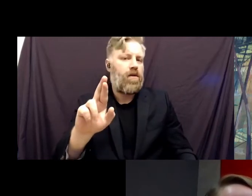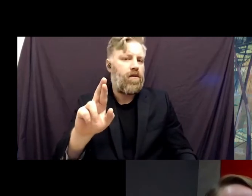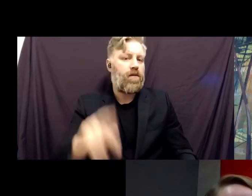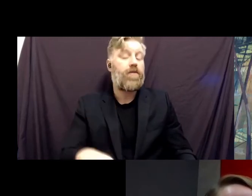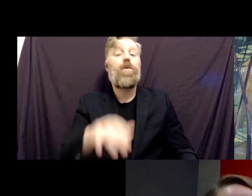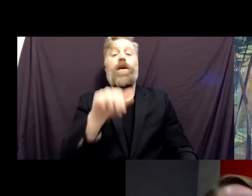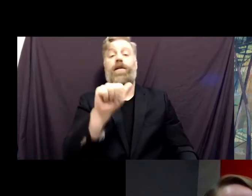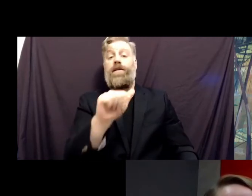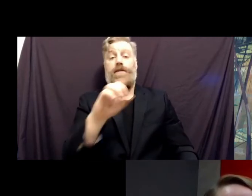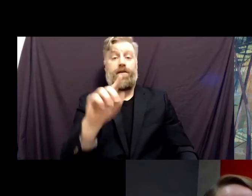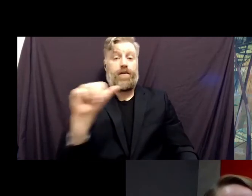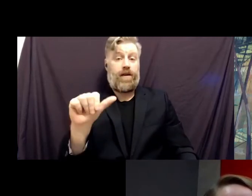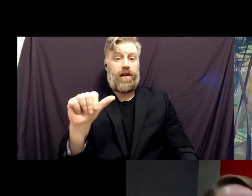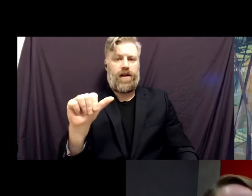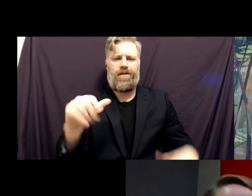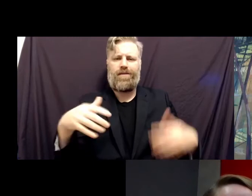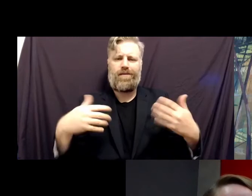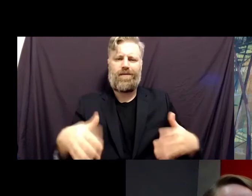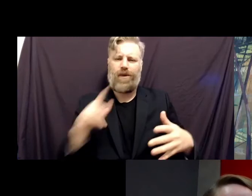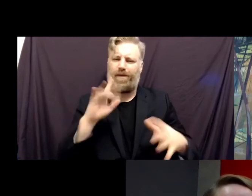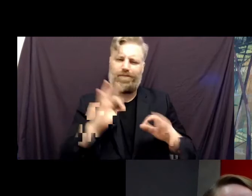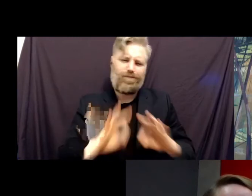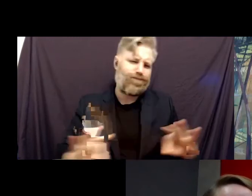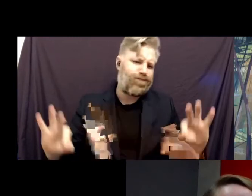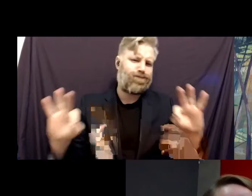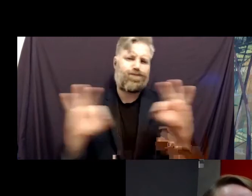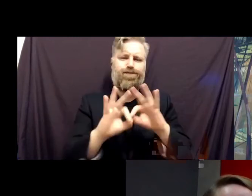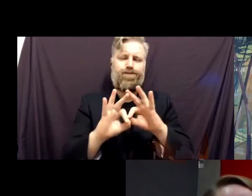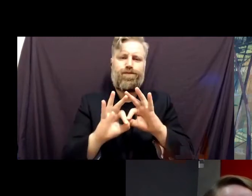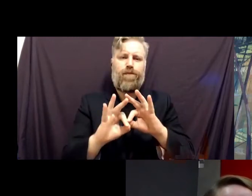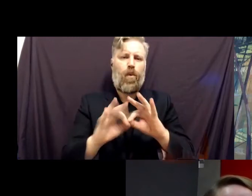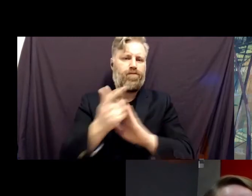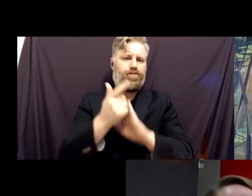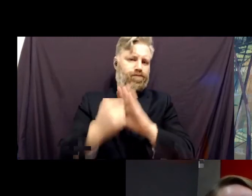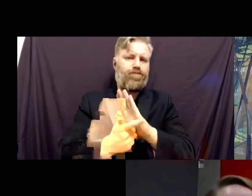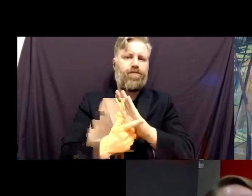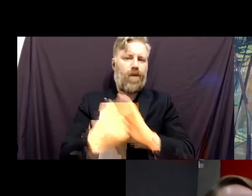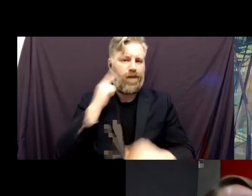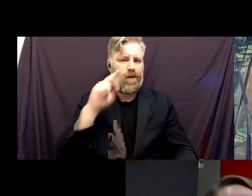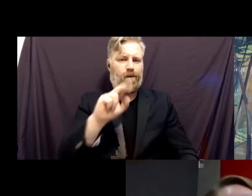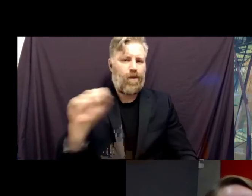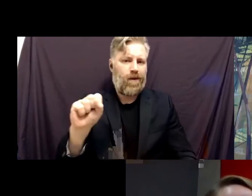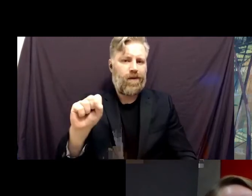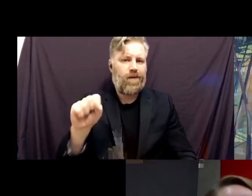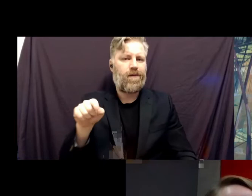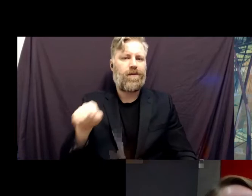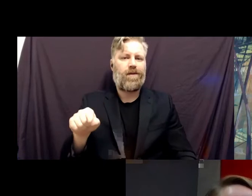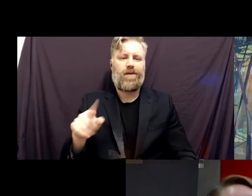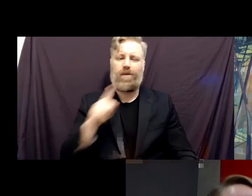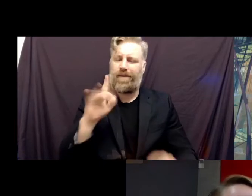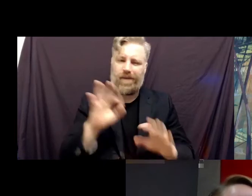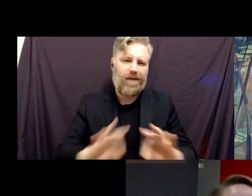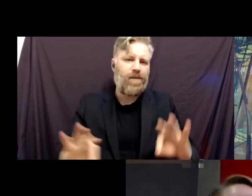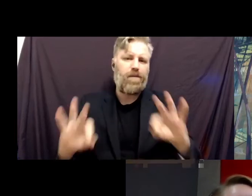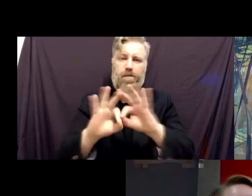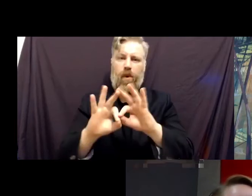ADA was a landmark legislation for the United States and a very important foundation of